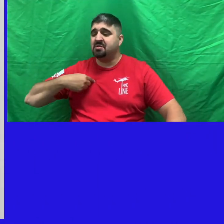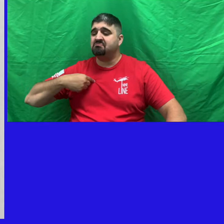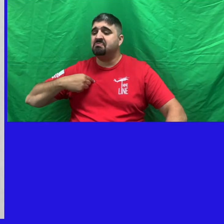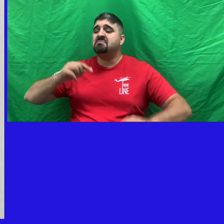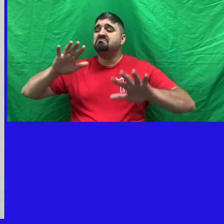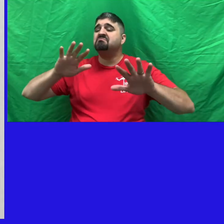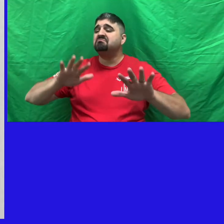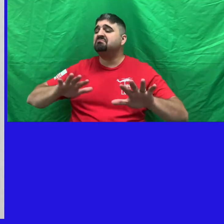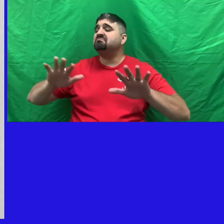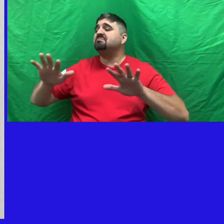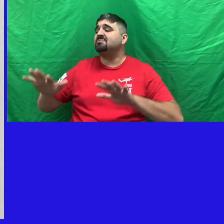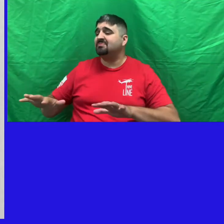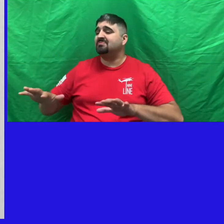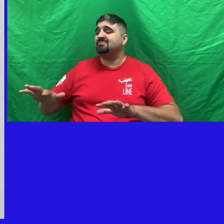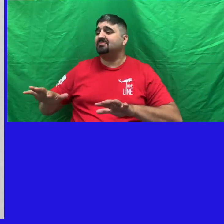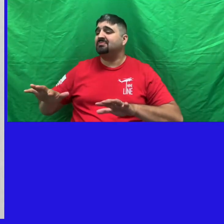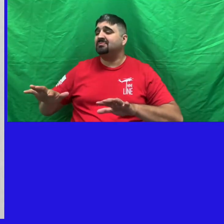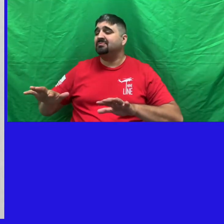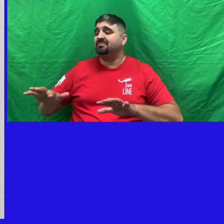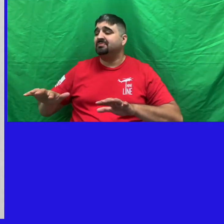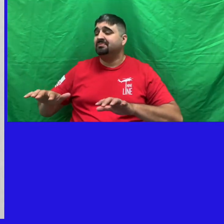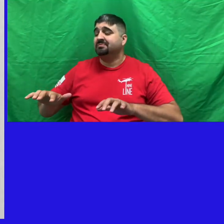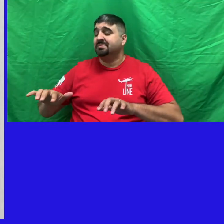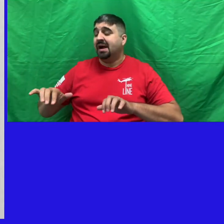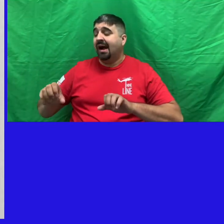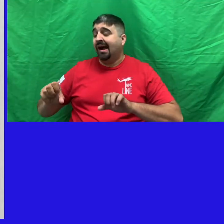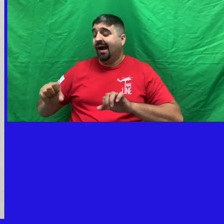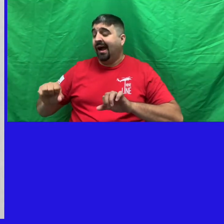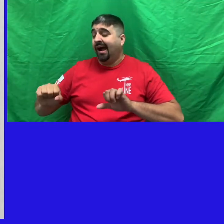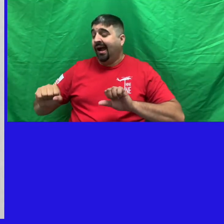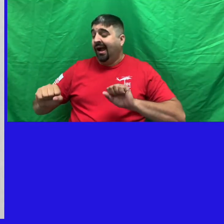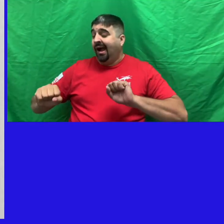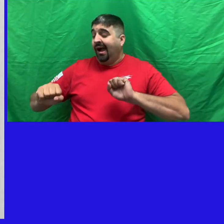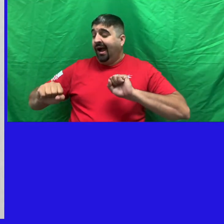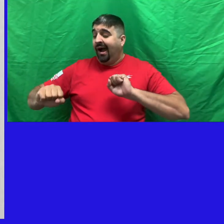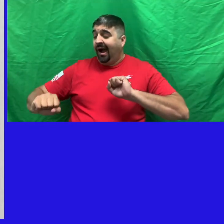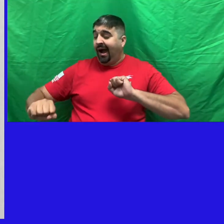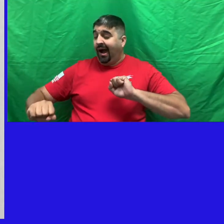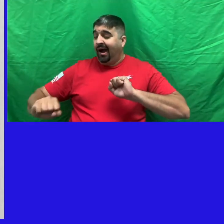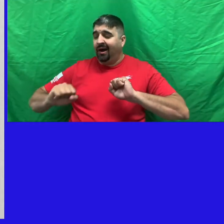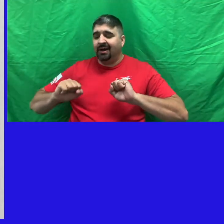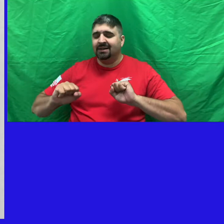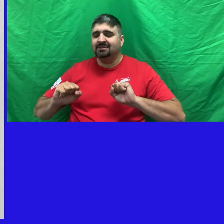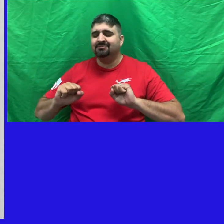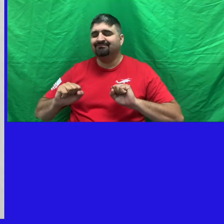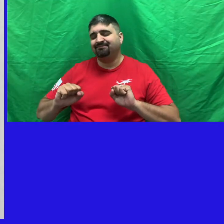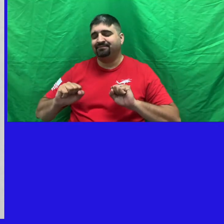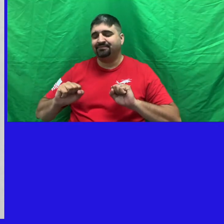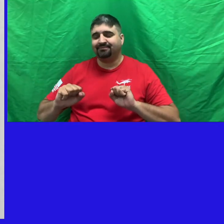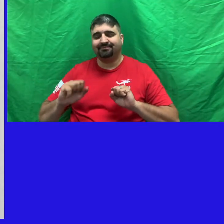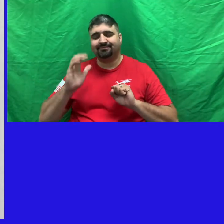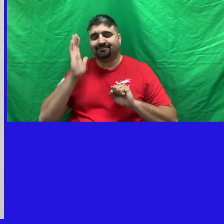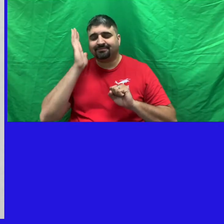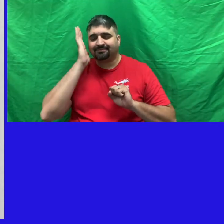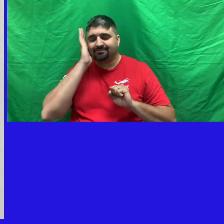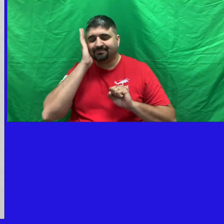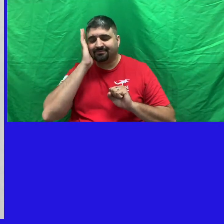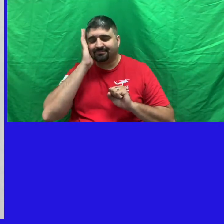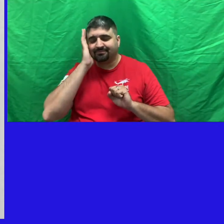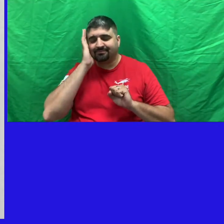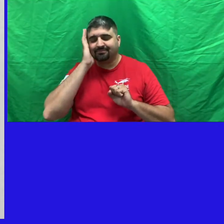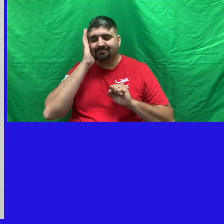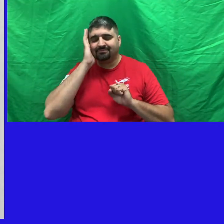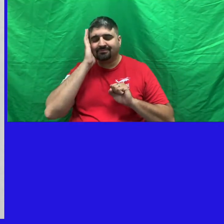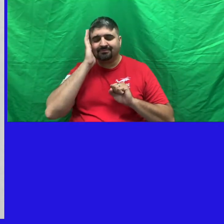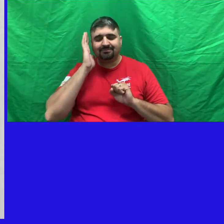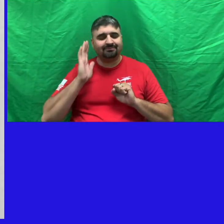Tomorrow, said Toad. I can just take life easy. Toad went back to bed. He pulled